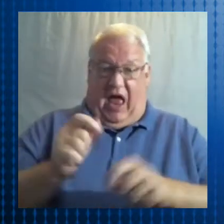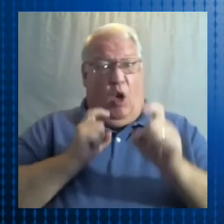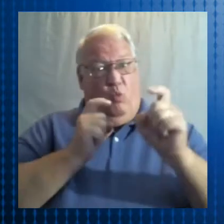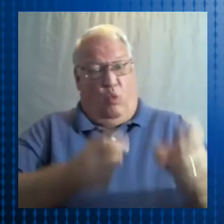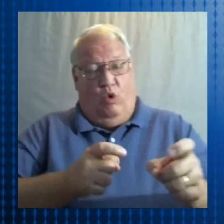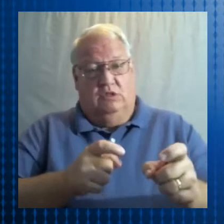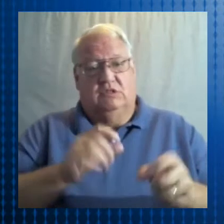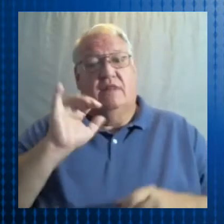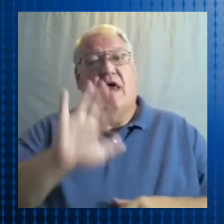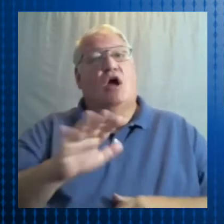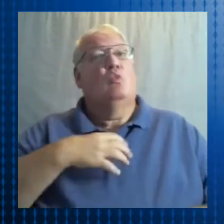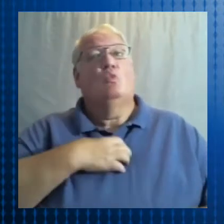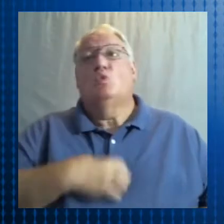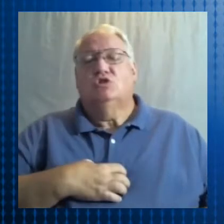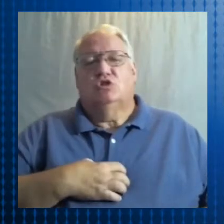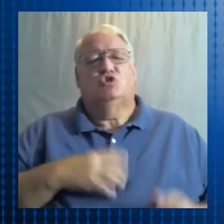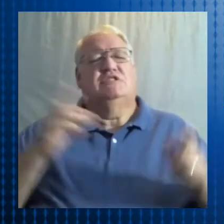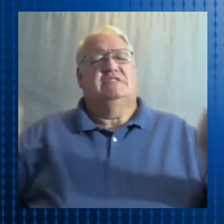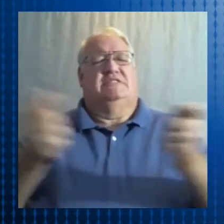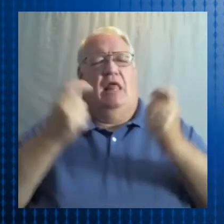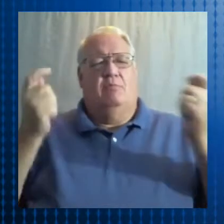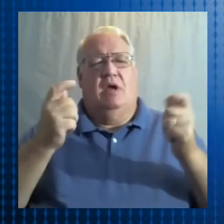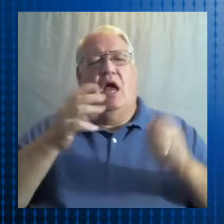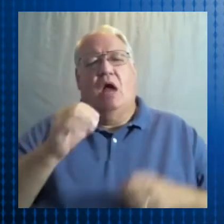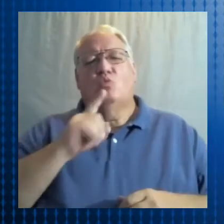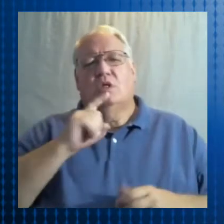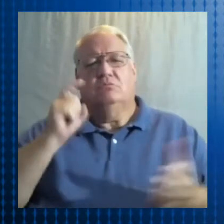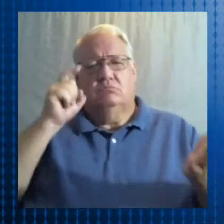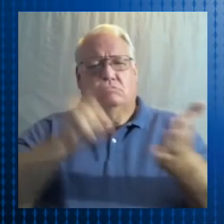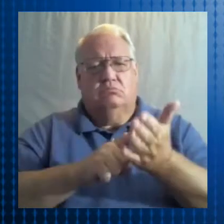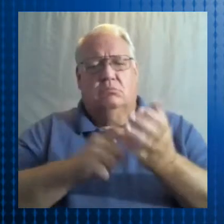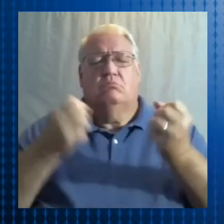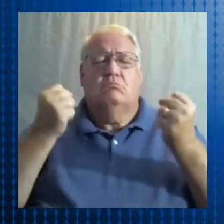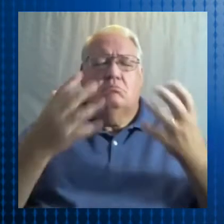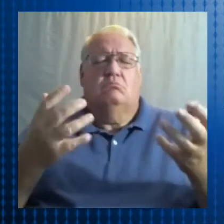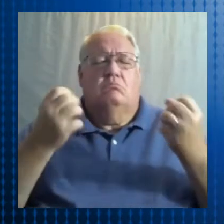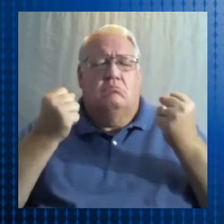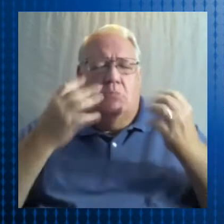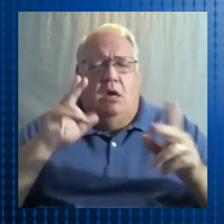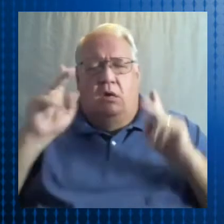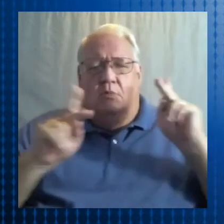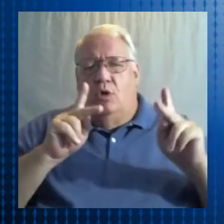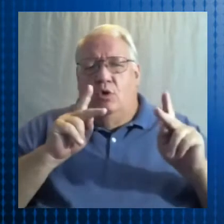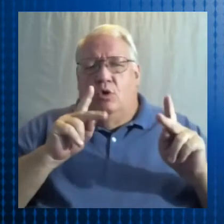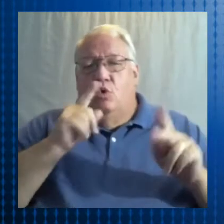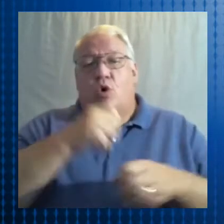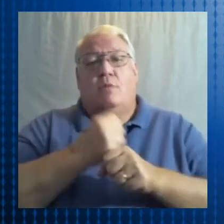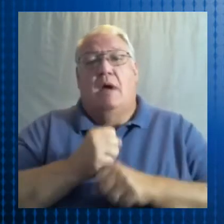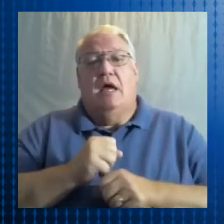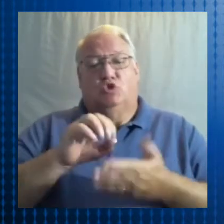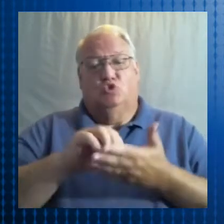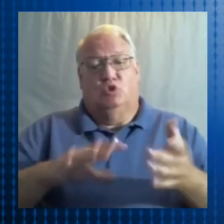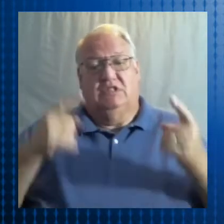Foundation's desire was to celebrate and publicly acknowledge the many, many people who make student success their goal, all